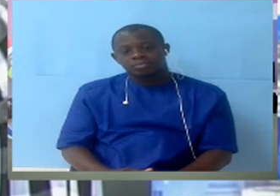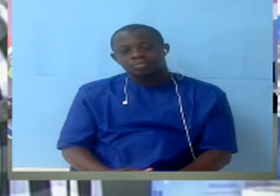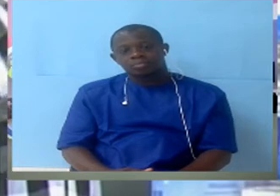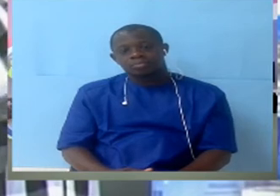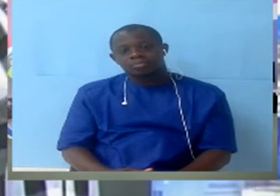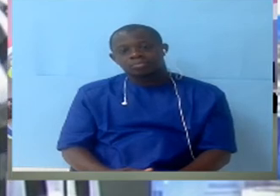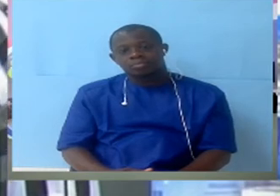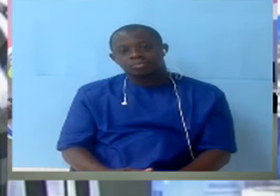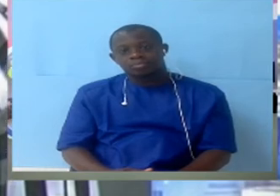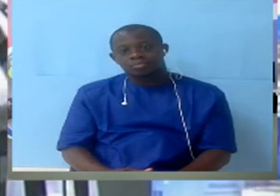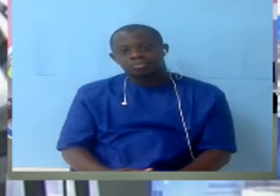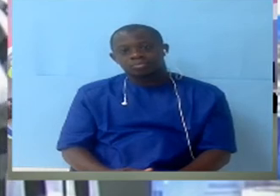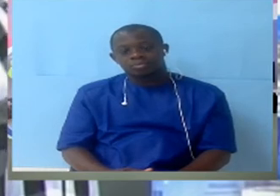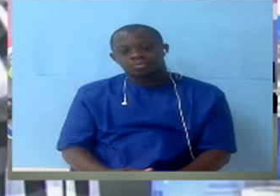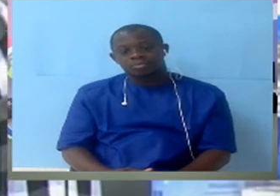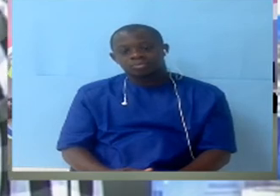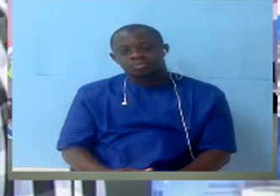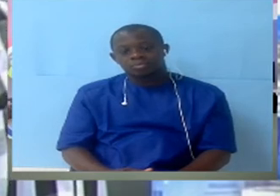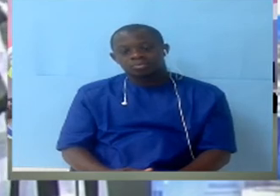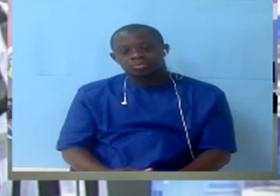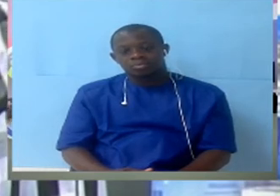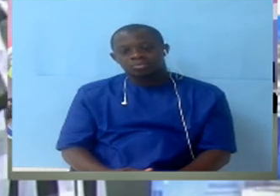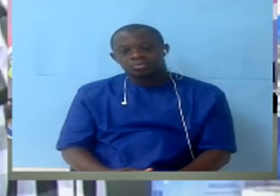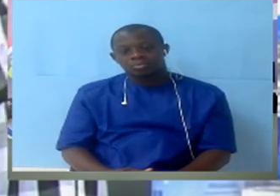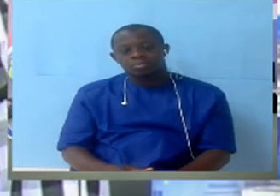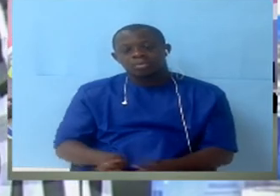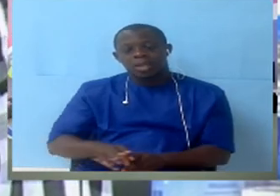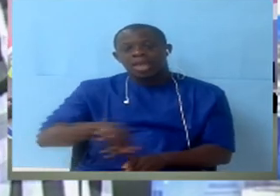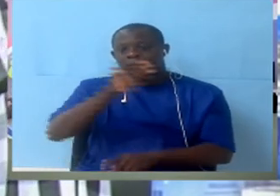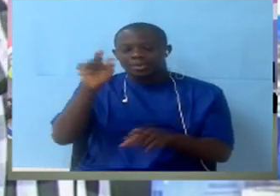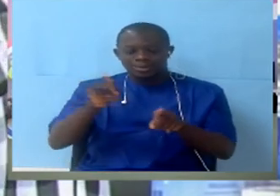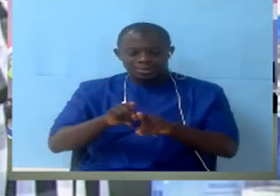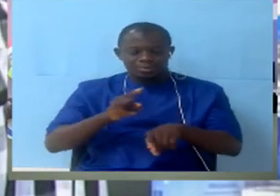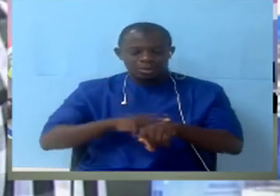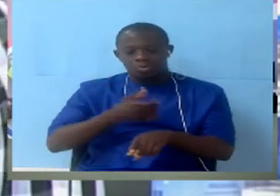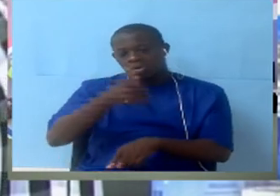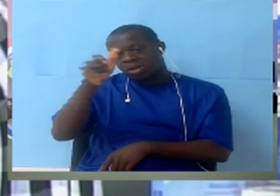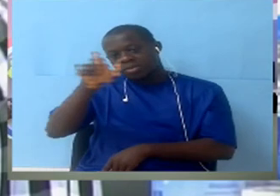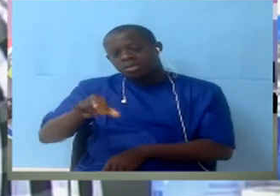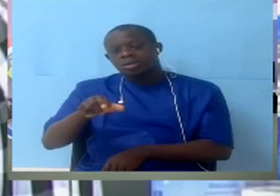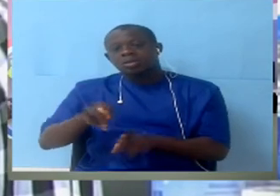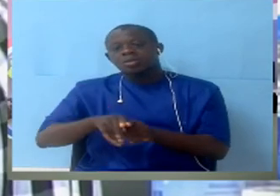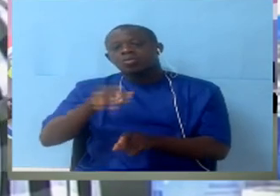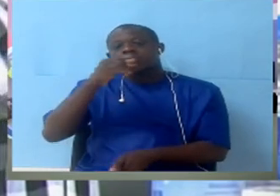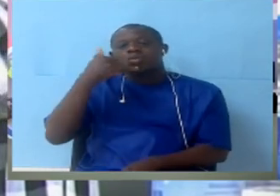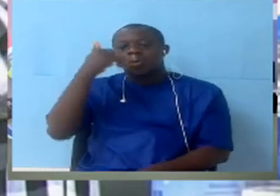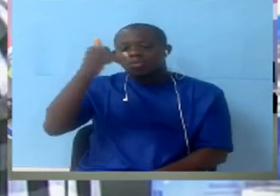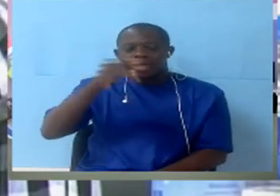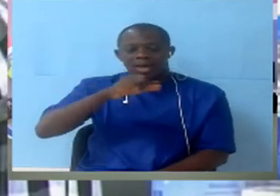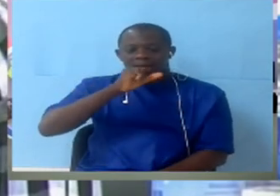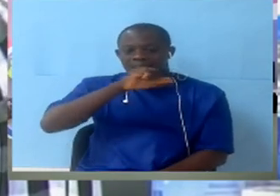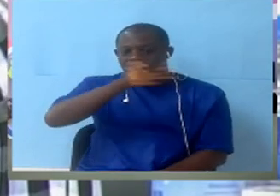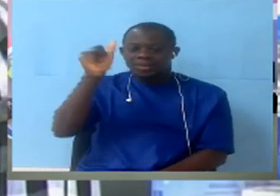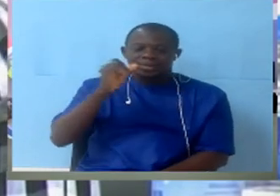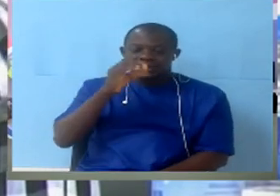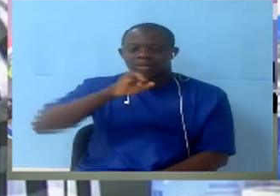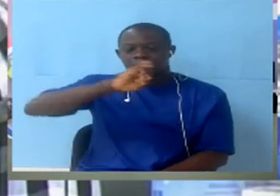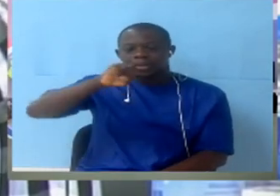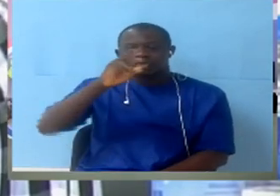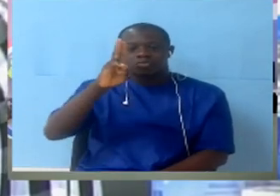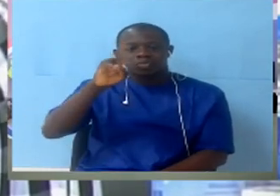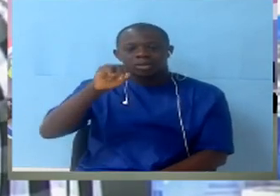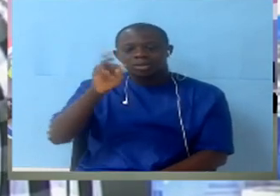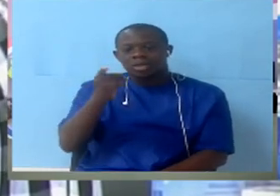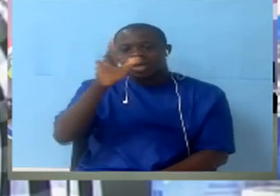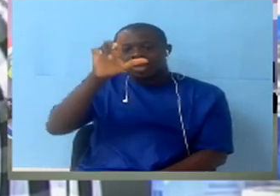ko jungle solo bina kana purke arrest. And another time, somebody also called me telling me that the junglers are coming to